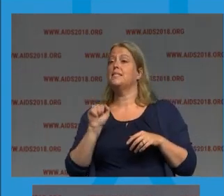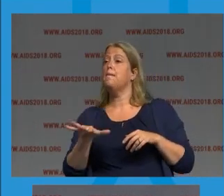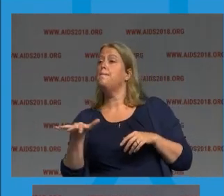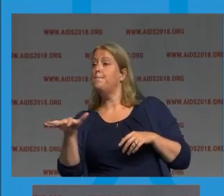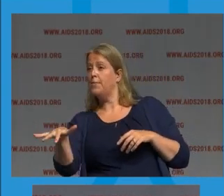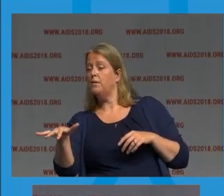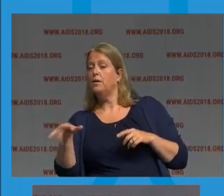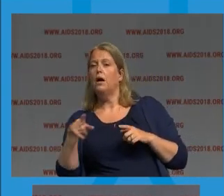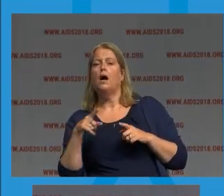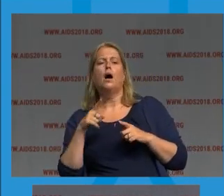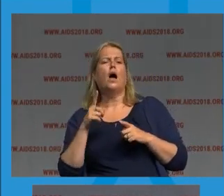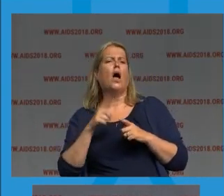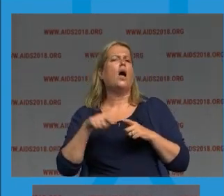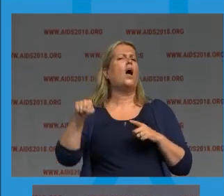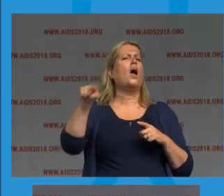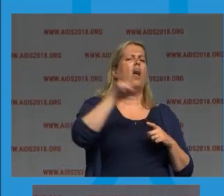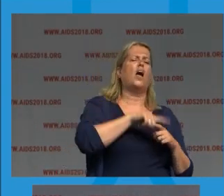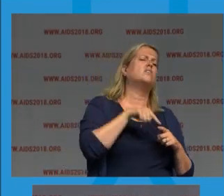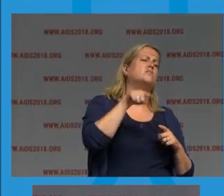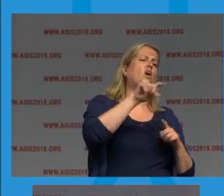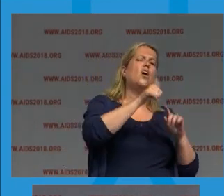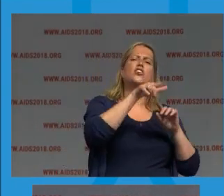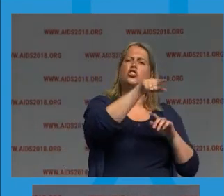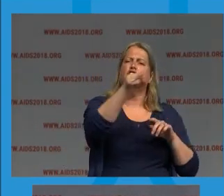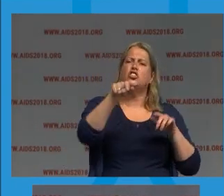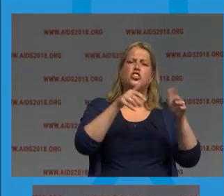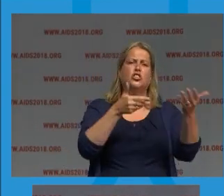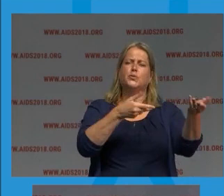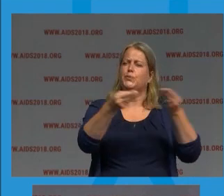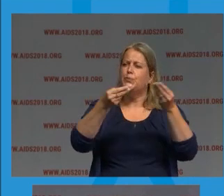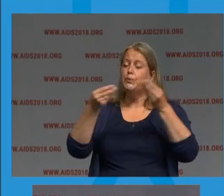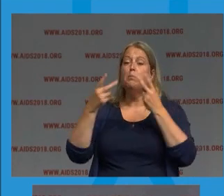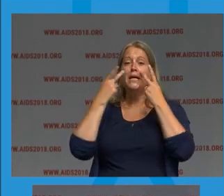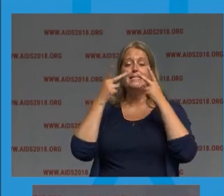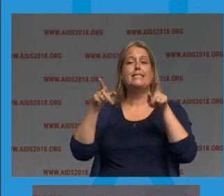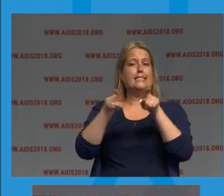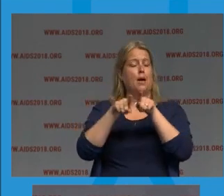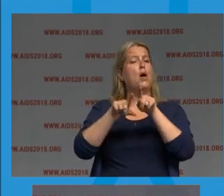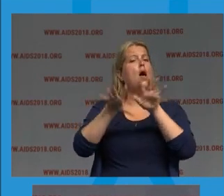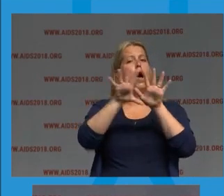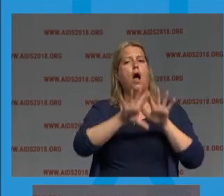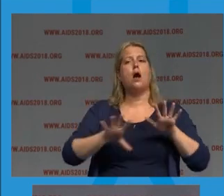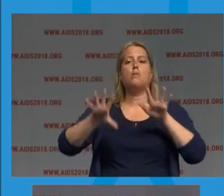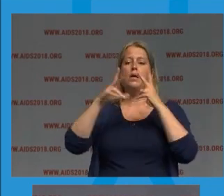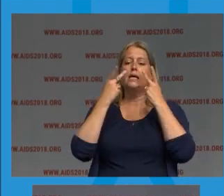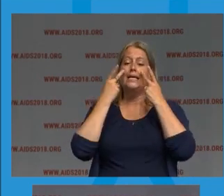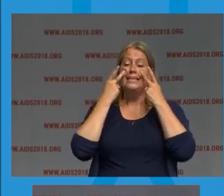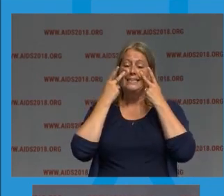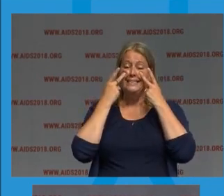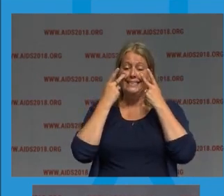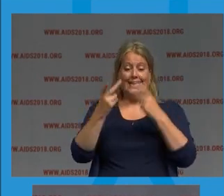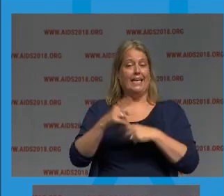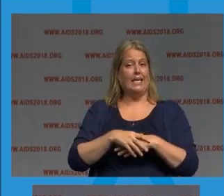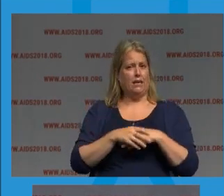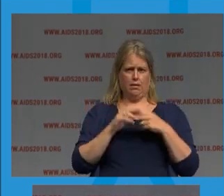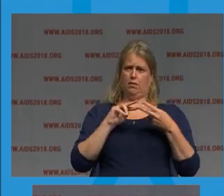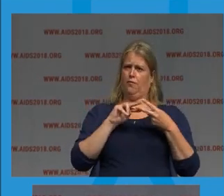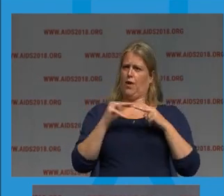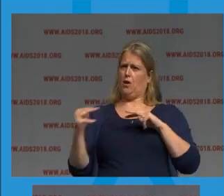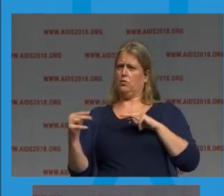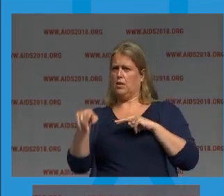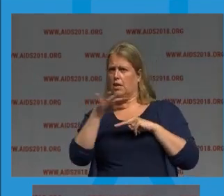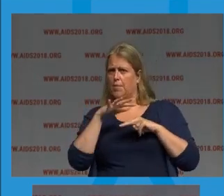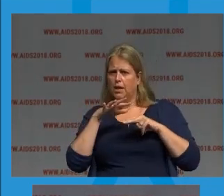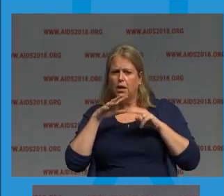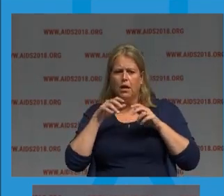those that were available in Los Alamos. And they see a very similar dynamic, that when you look at the attributable fraction using phylogenetic methods, you see